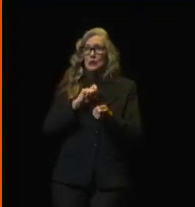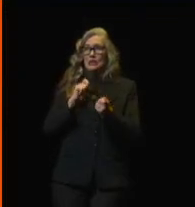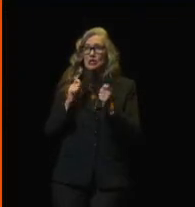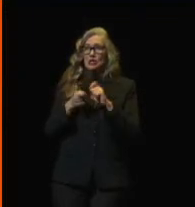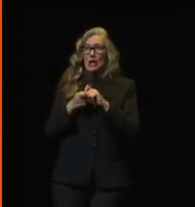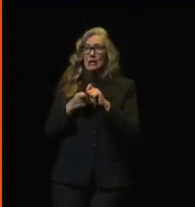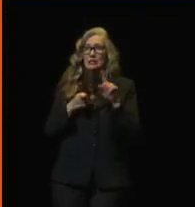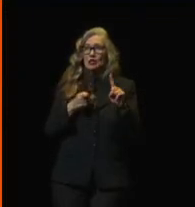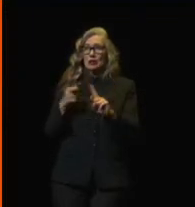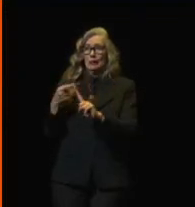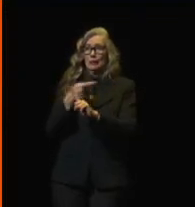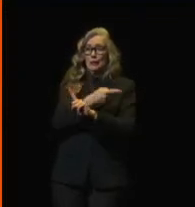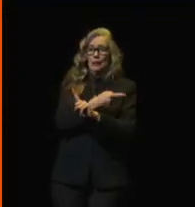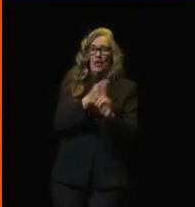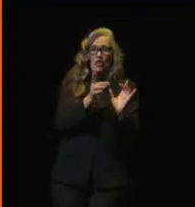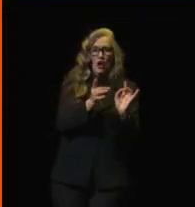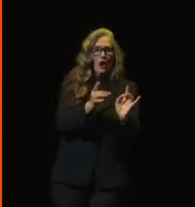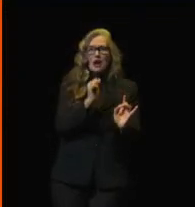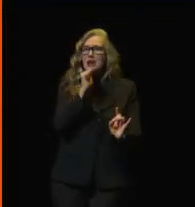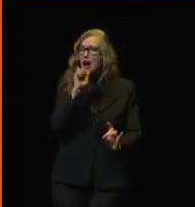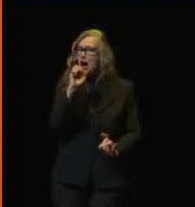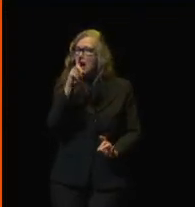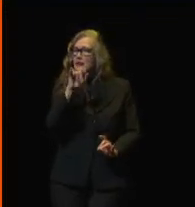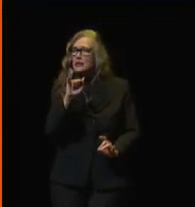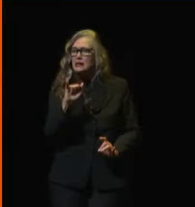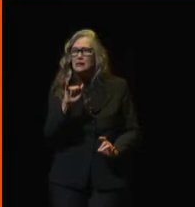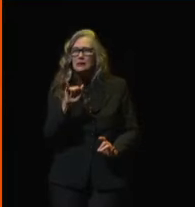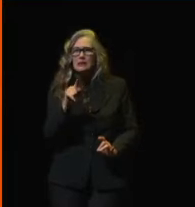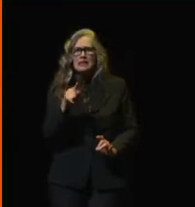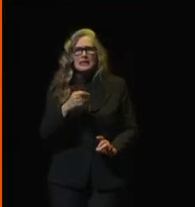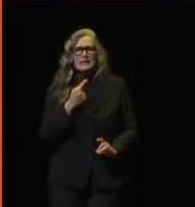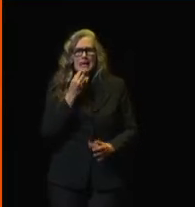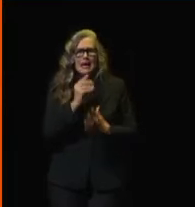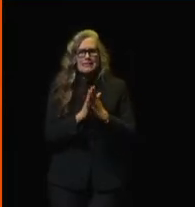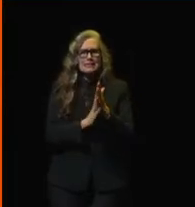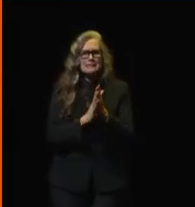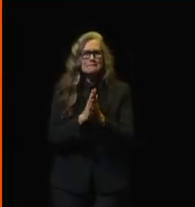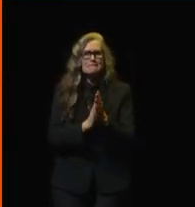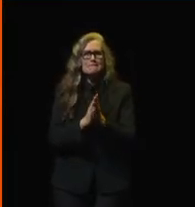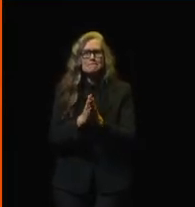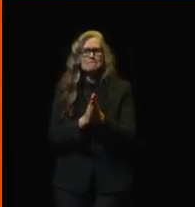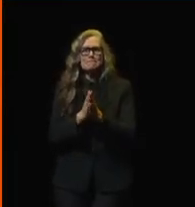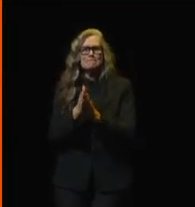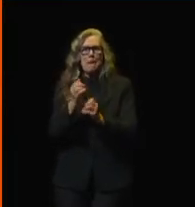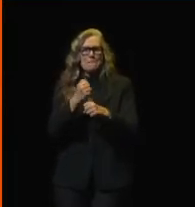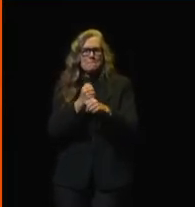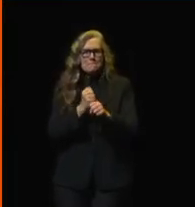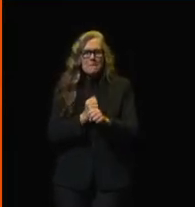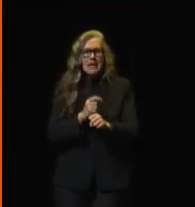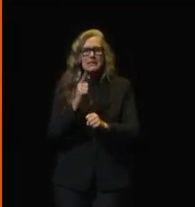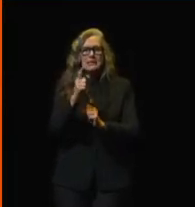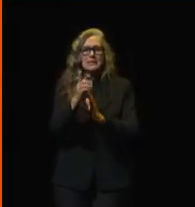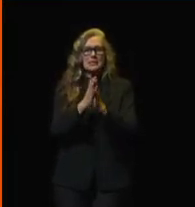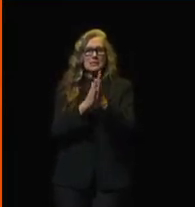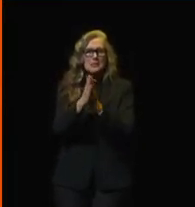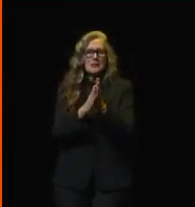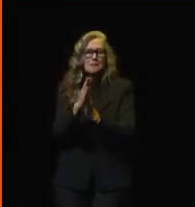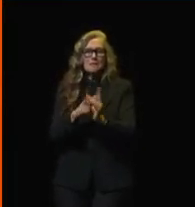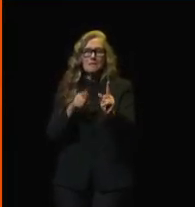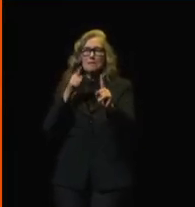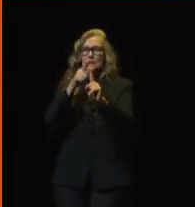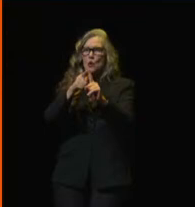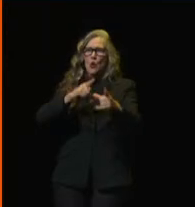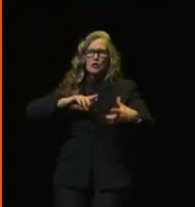subject. But not Ady. Ady rubbed his hands together and made it his mission to stir